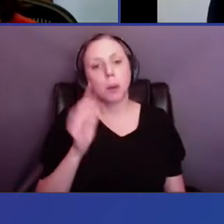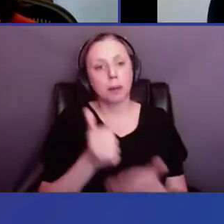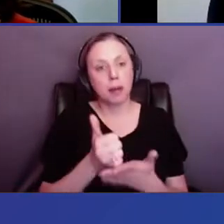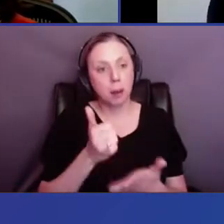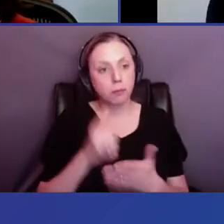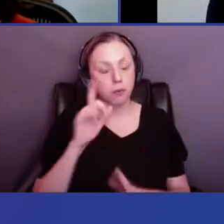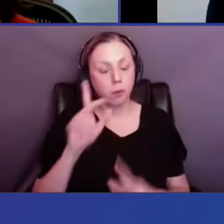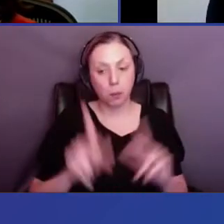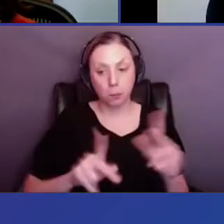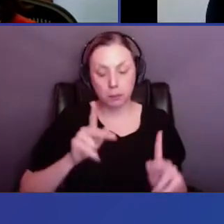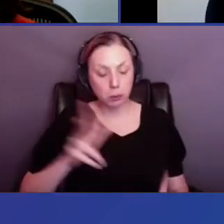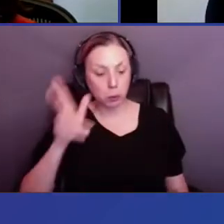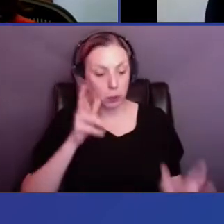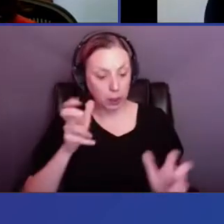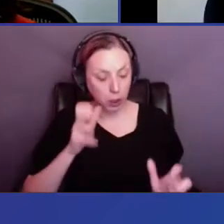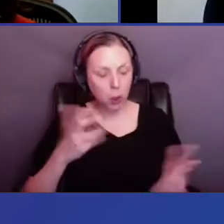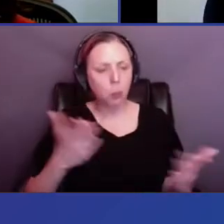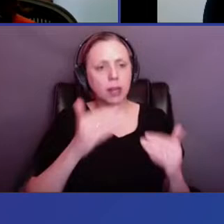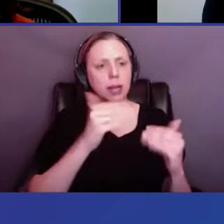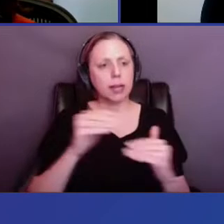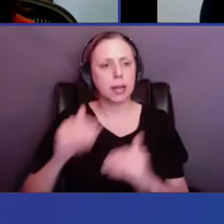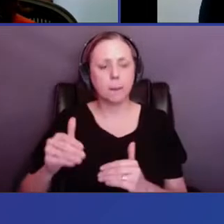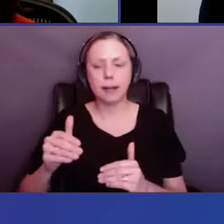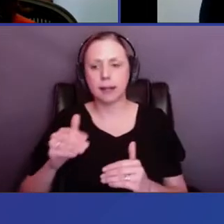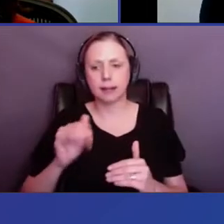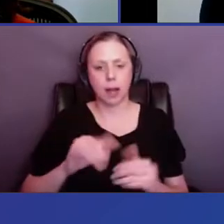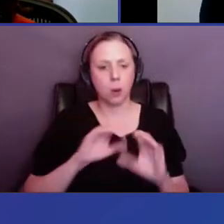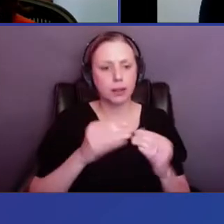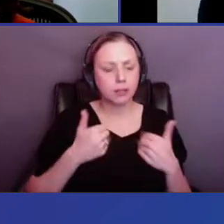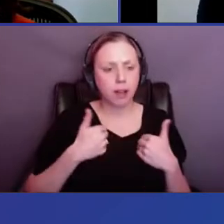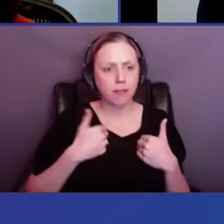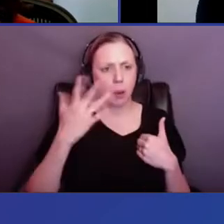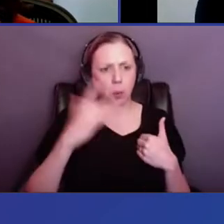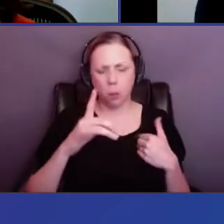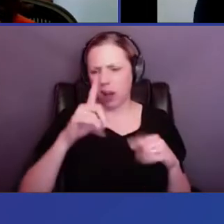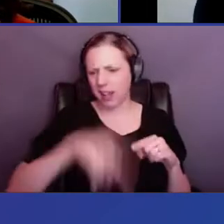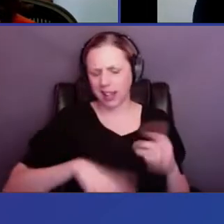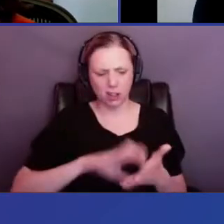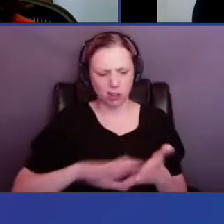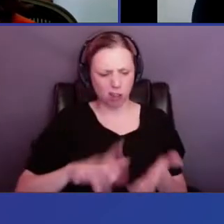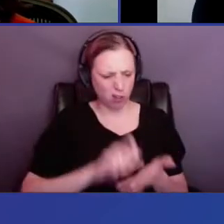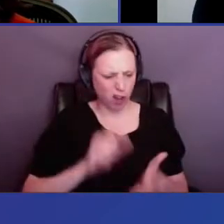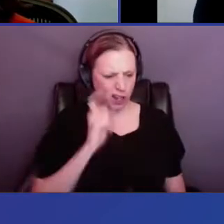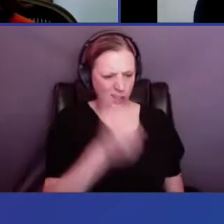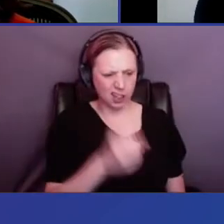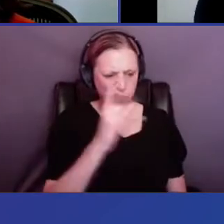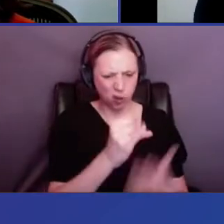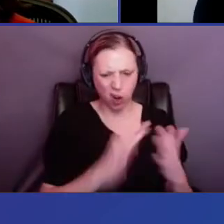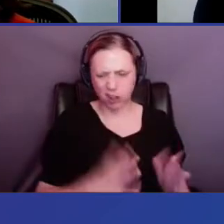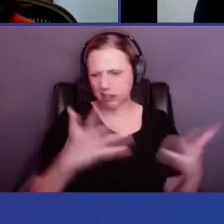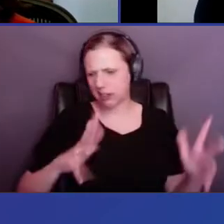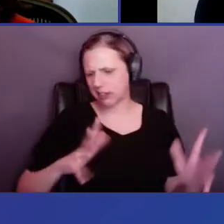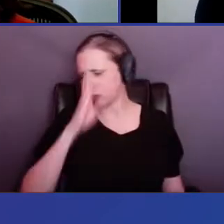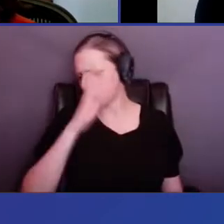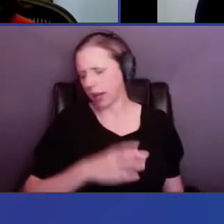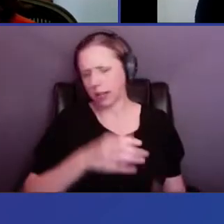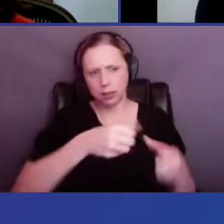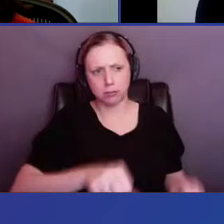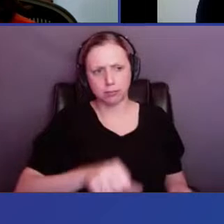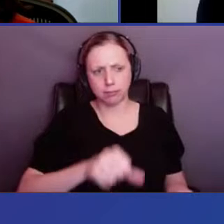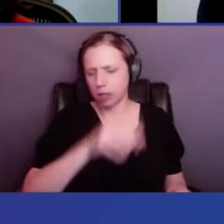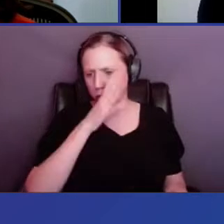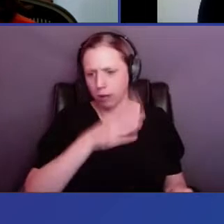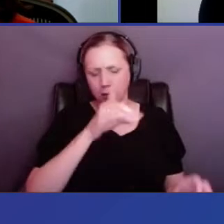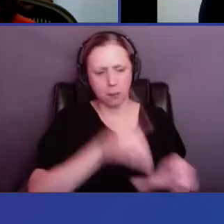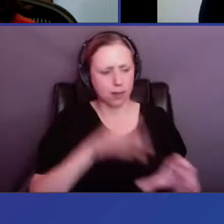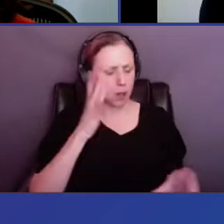those restrictions that foundations have? Why can't they just write the check to the artist, put the money directly in the hand of the